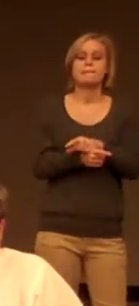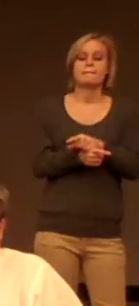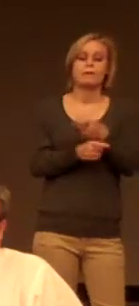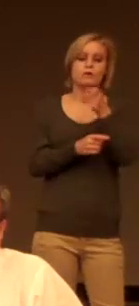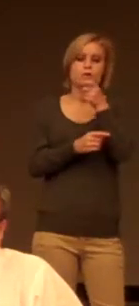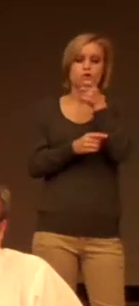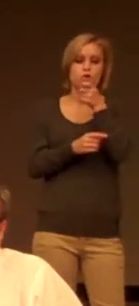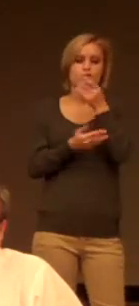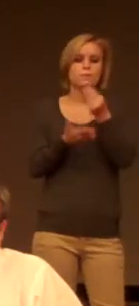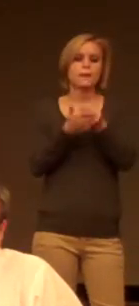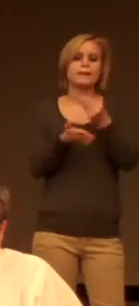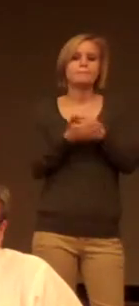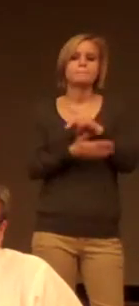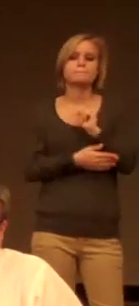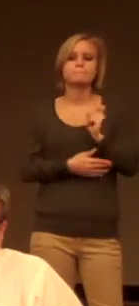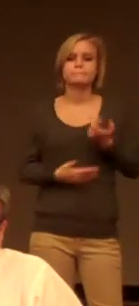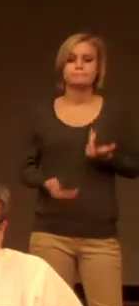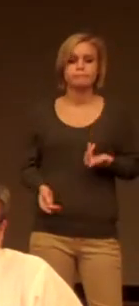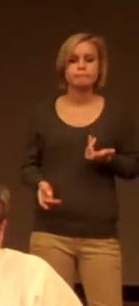whose money?